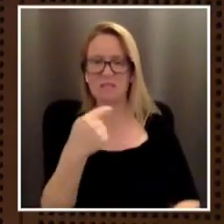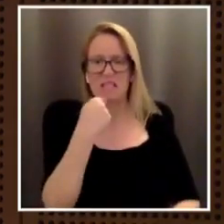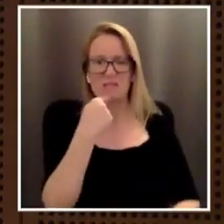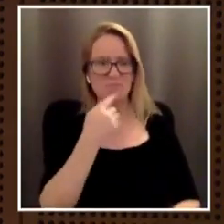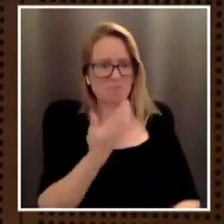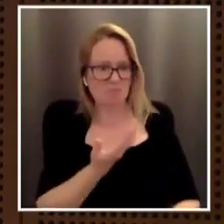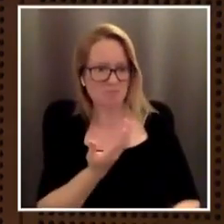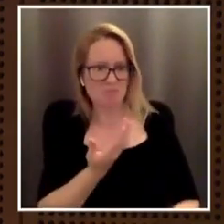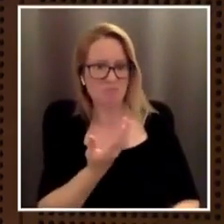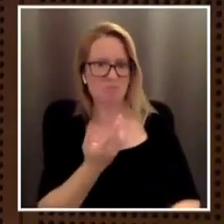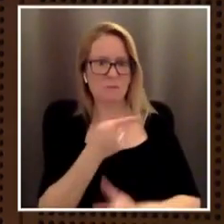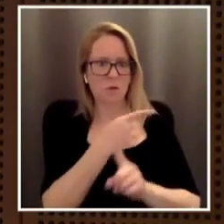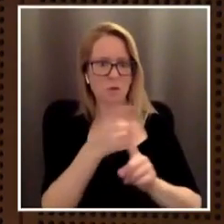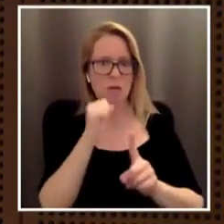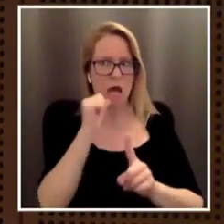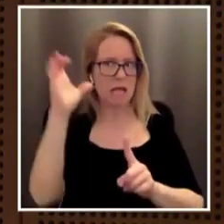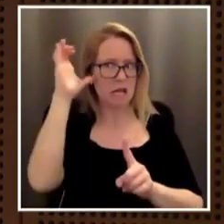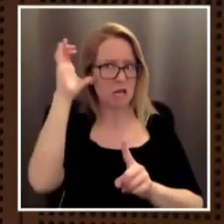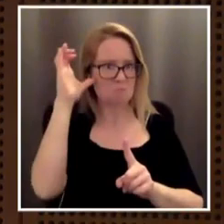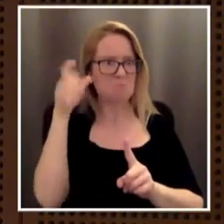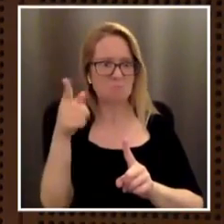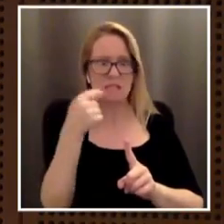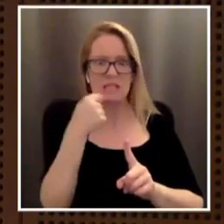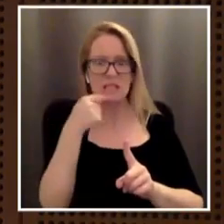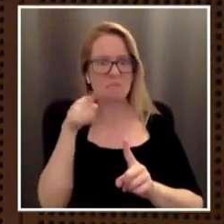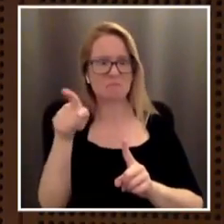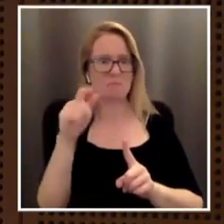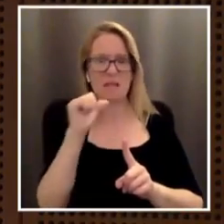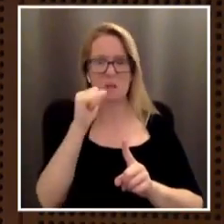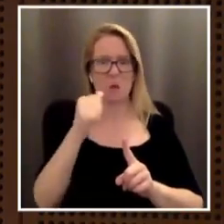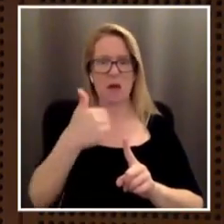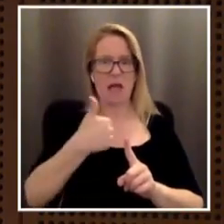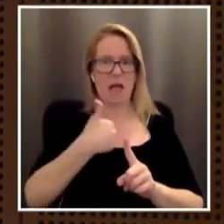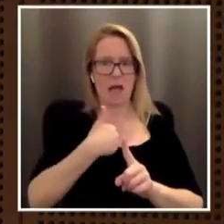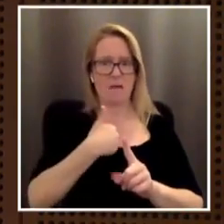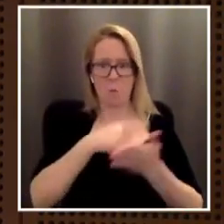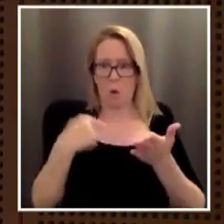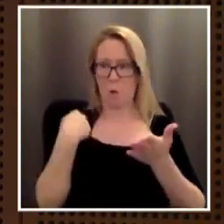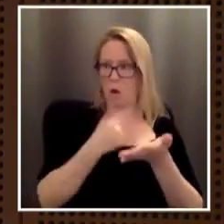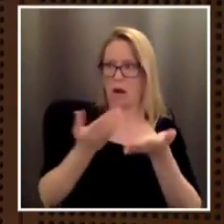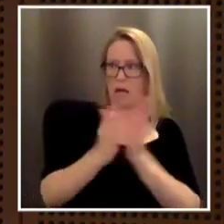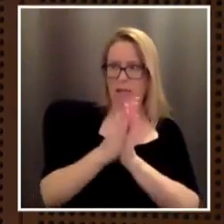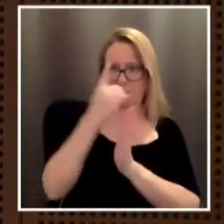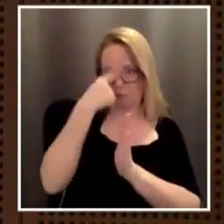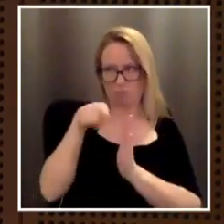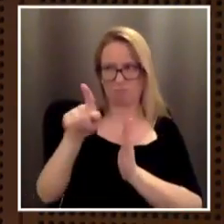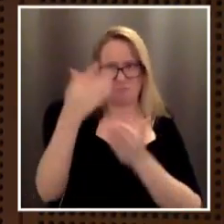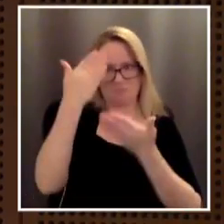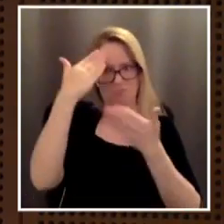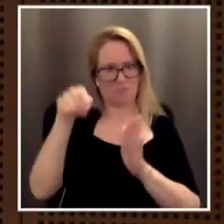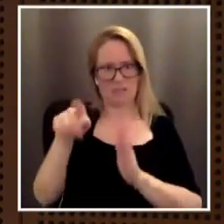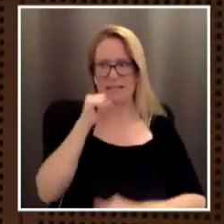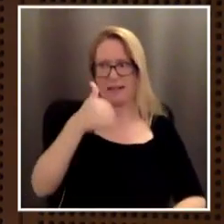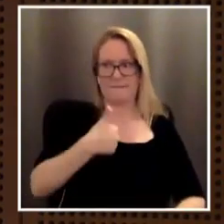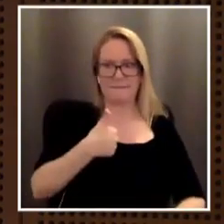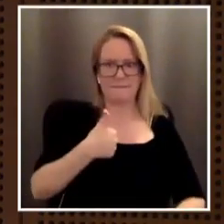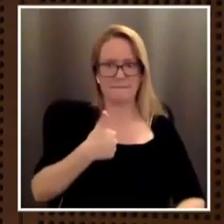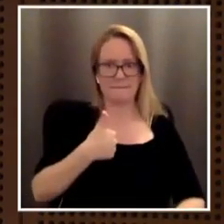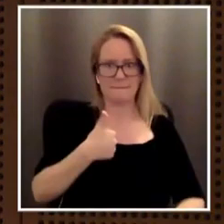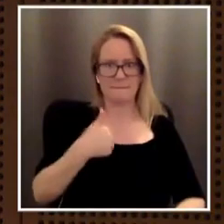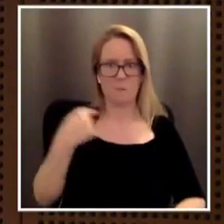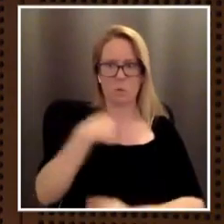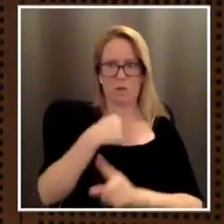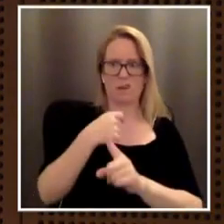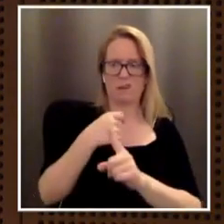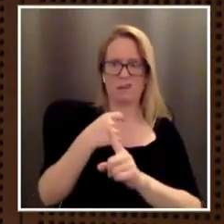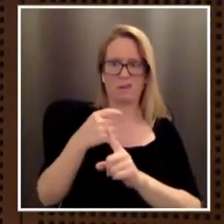anyone not hear him say that he does not have what we're asking for? Why beat him up